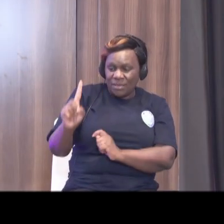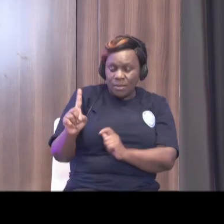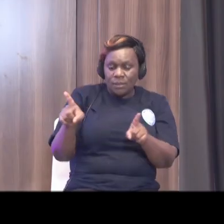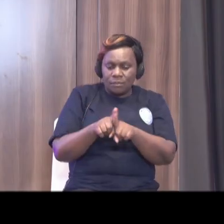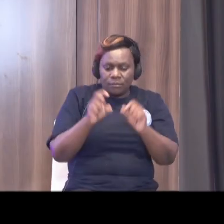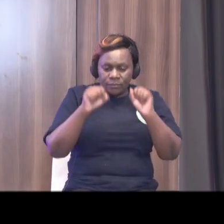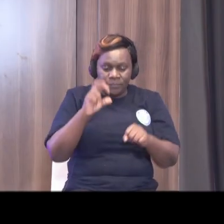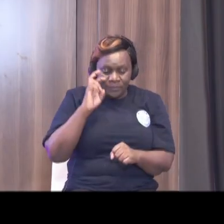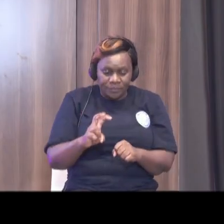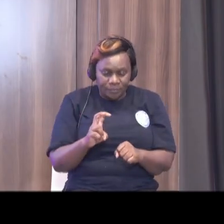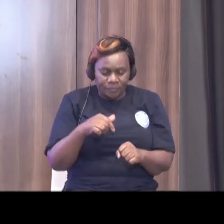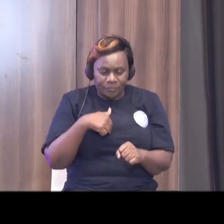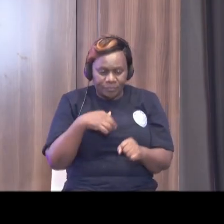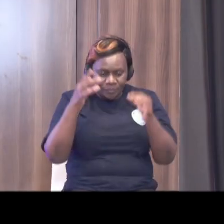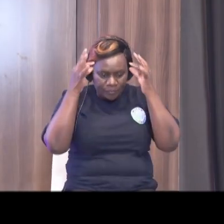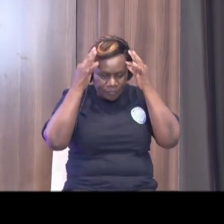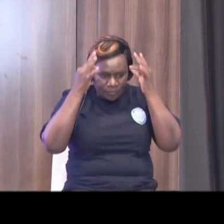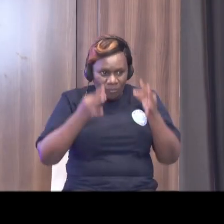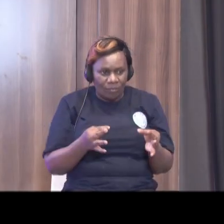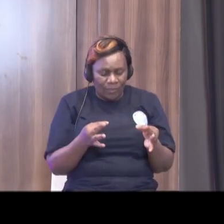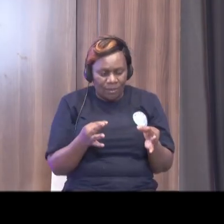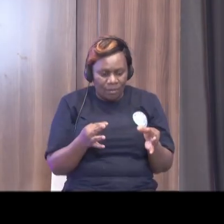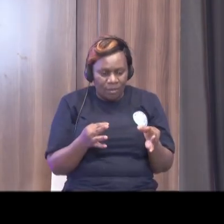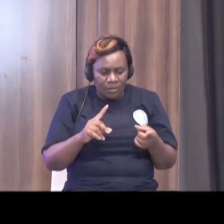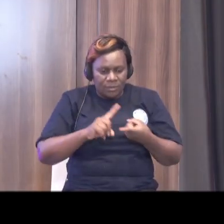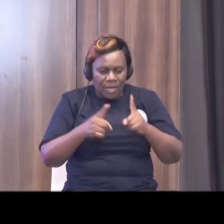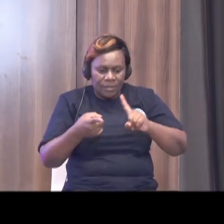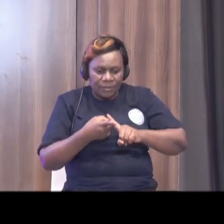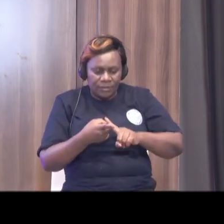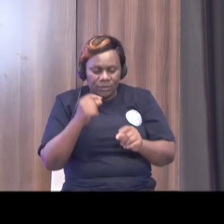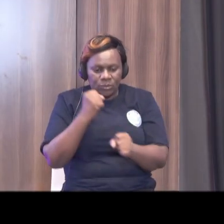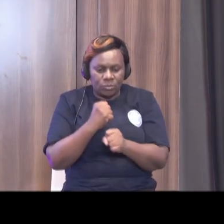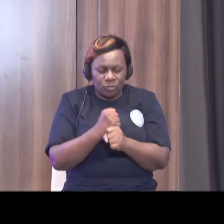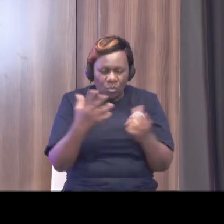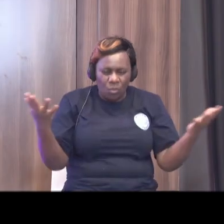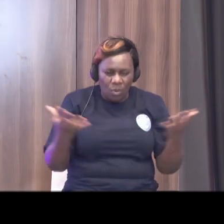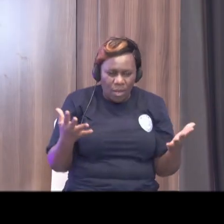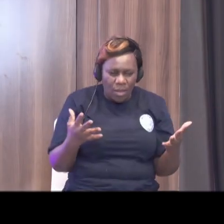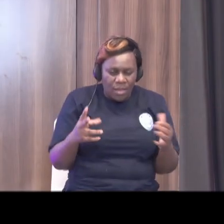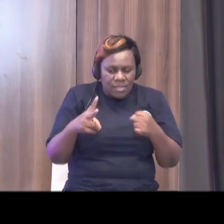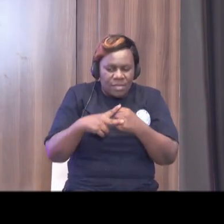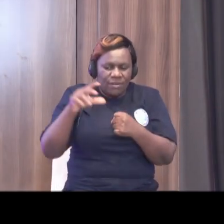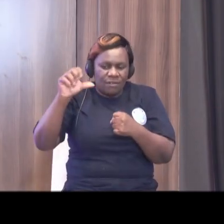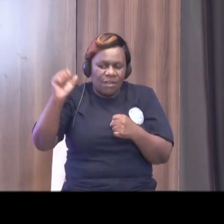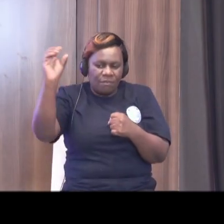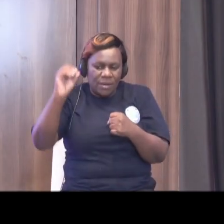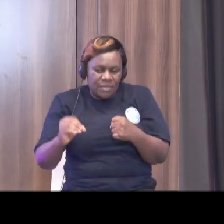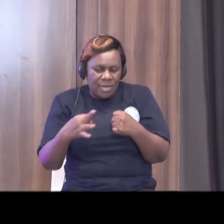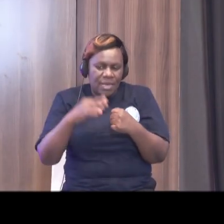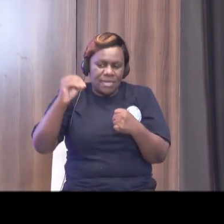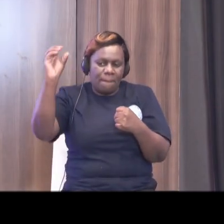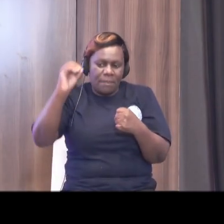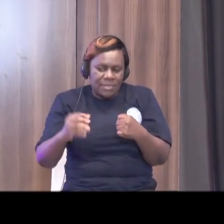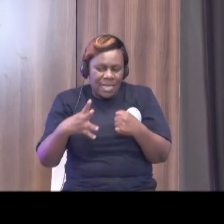you can see where we chose to draw thresholds, and we did these at the 75%, 80%,